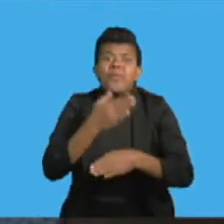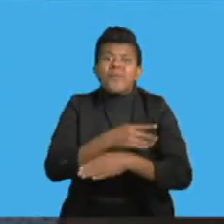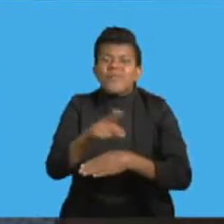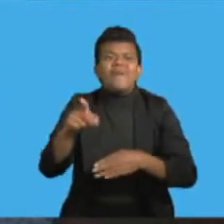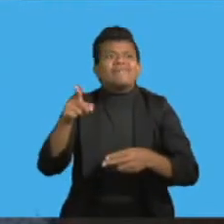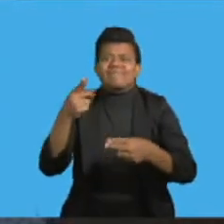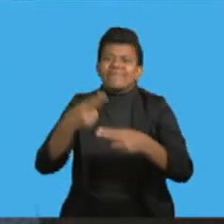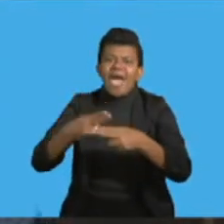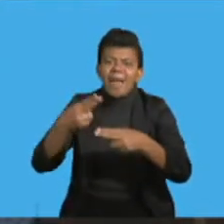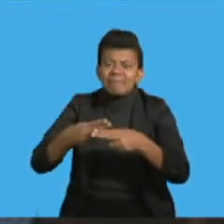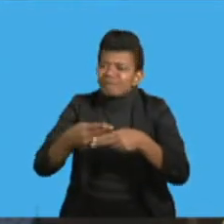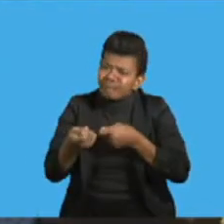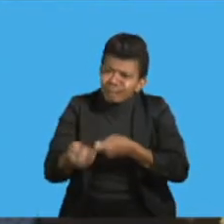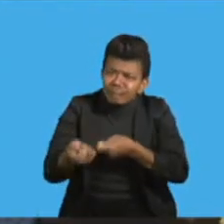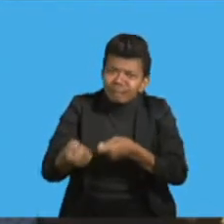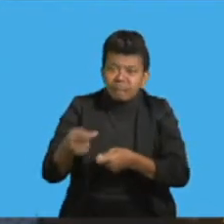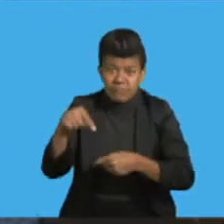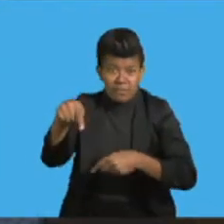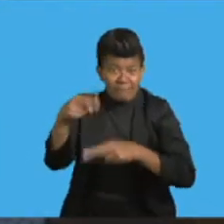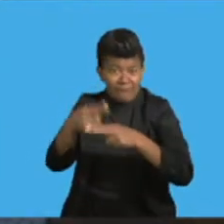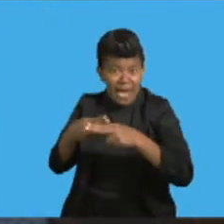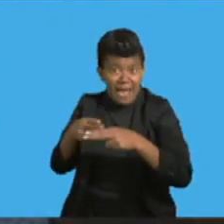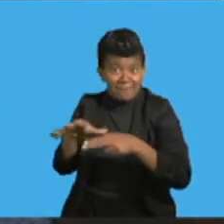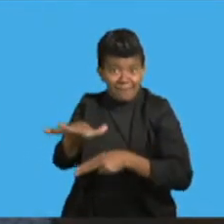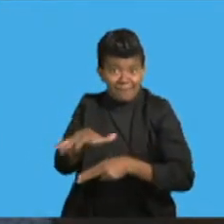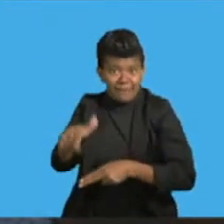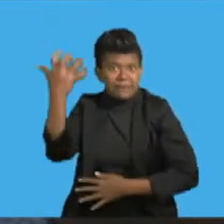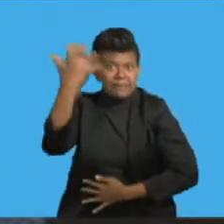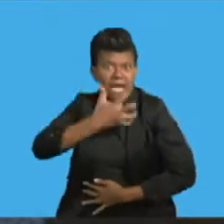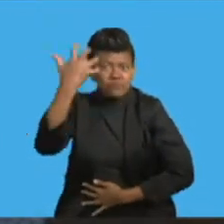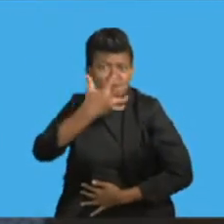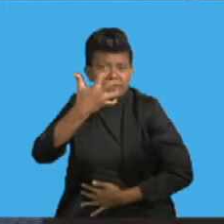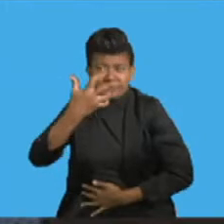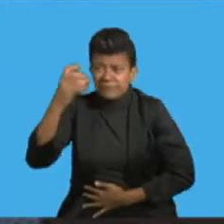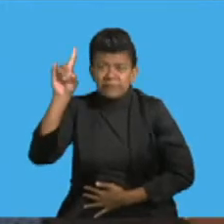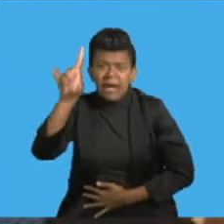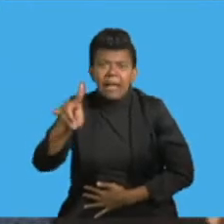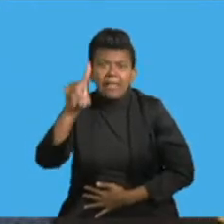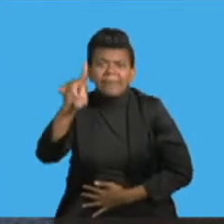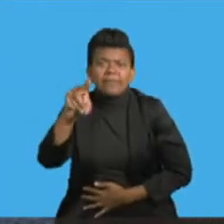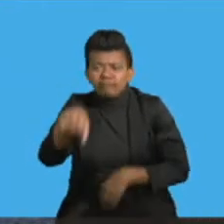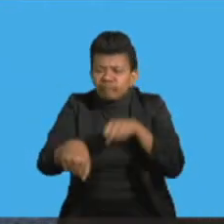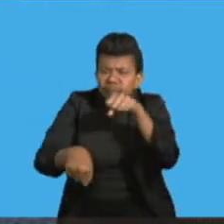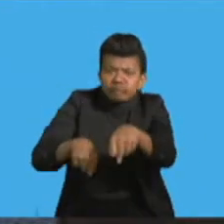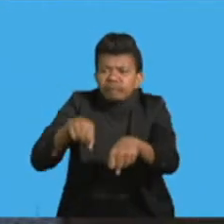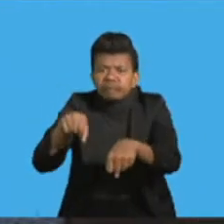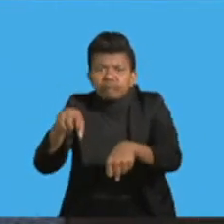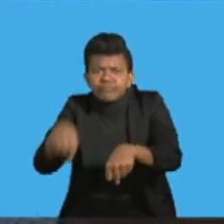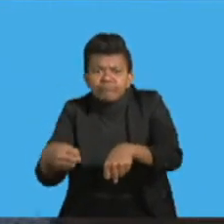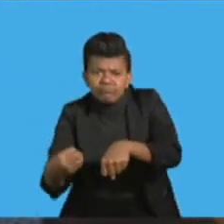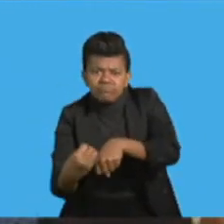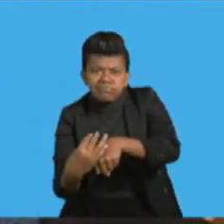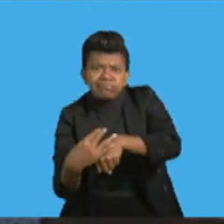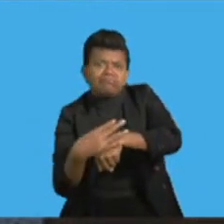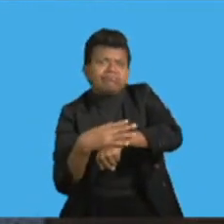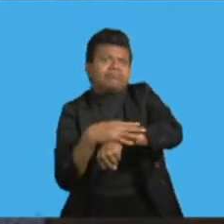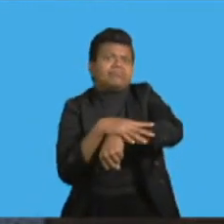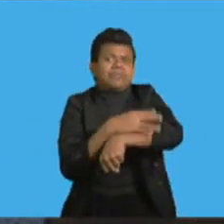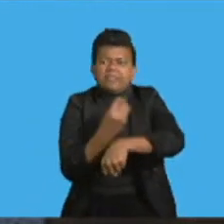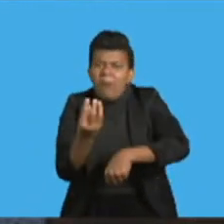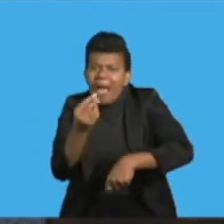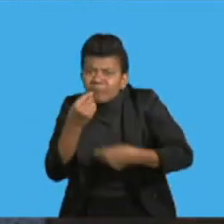are at a higher risk of getting this disease. And this is often what we see when we have a leptospirosis outbreak, and it's common in the Central